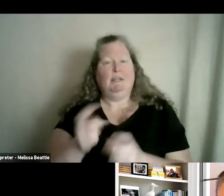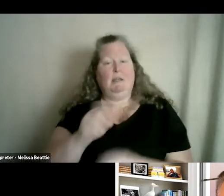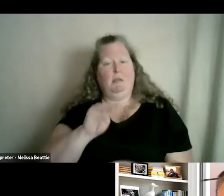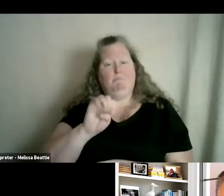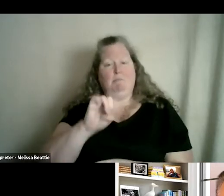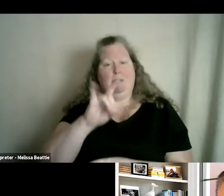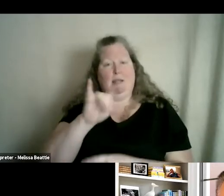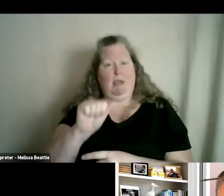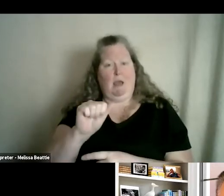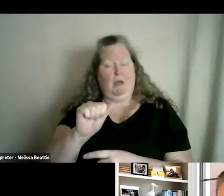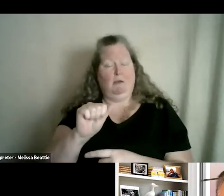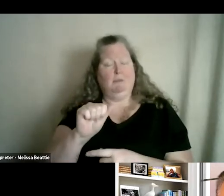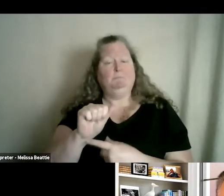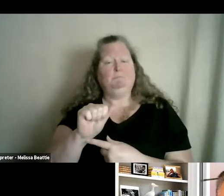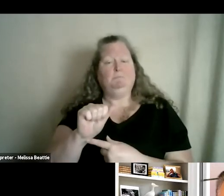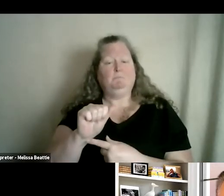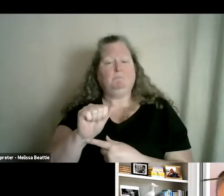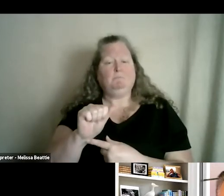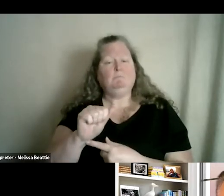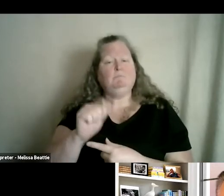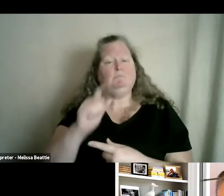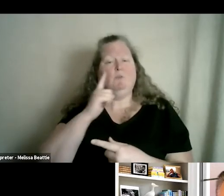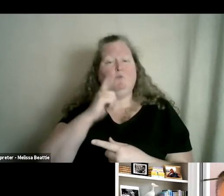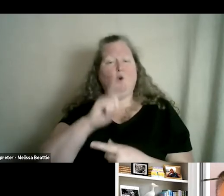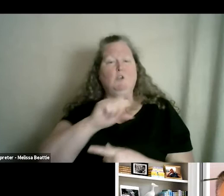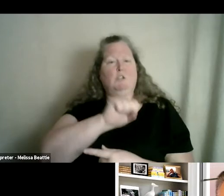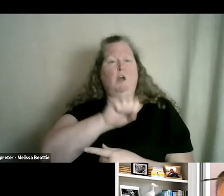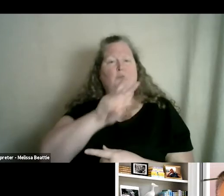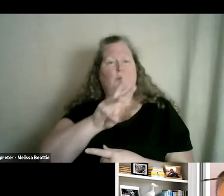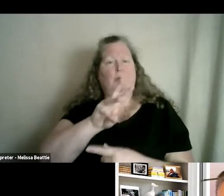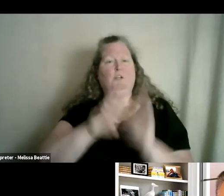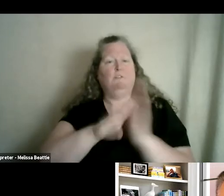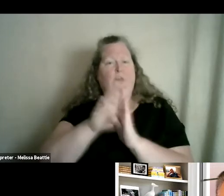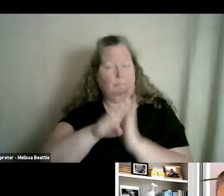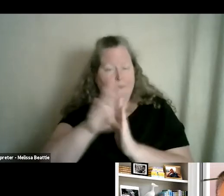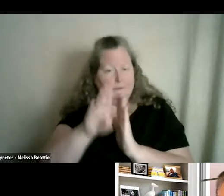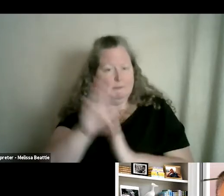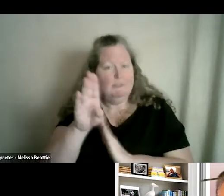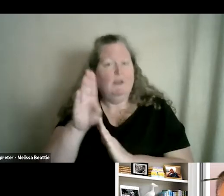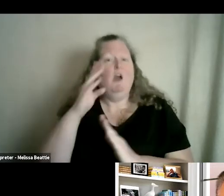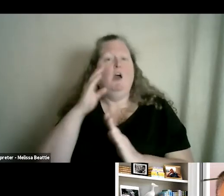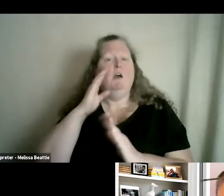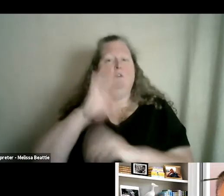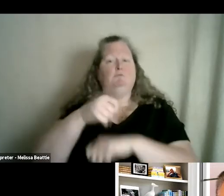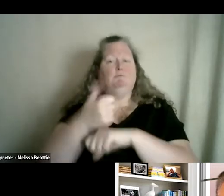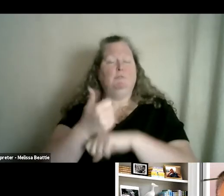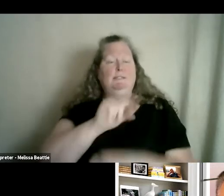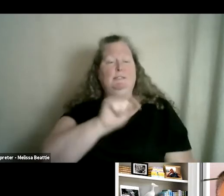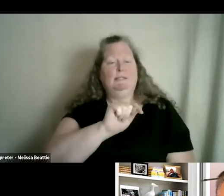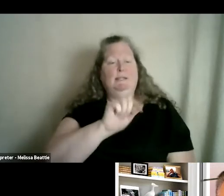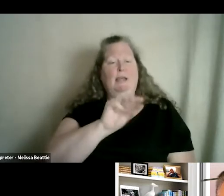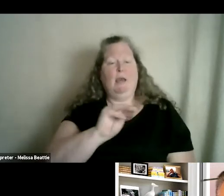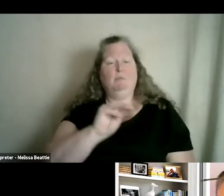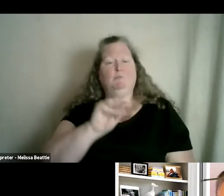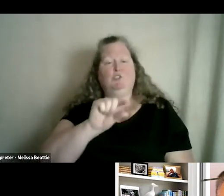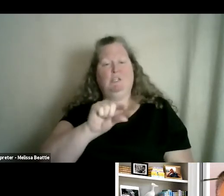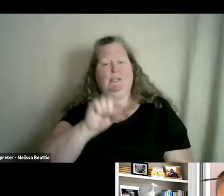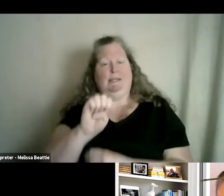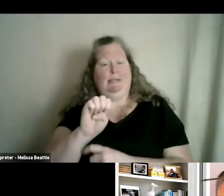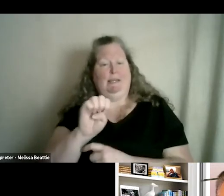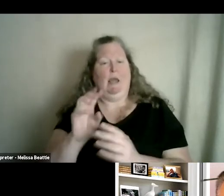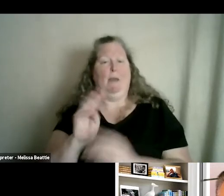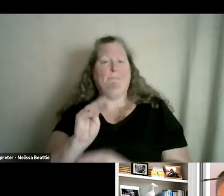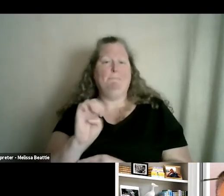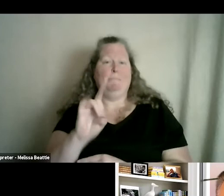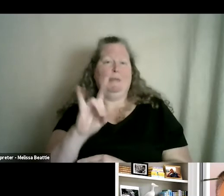and internationally acclaimed interactive software development firm, forming Tmg Media. And today, it's one of the